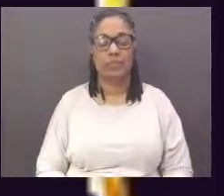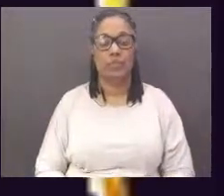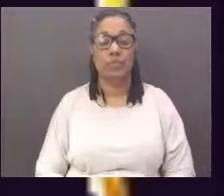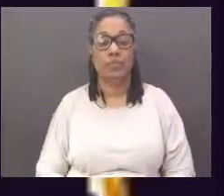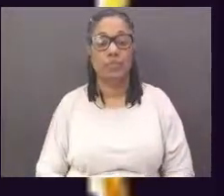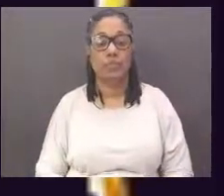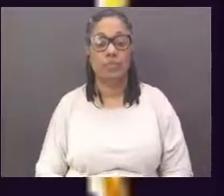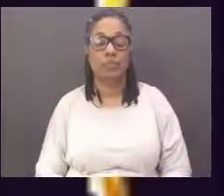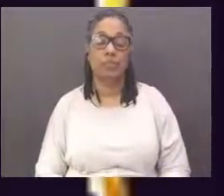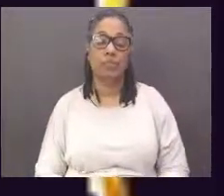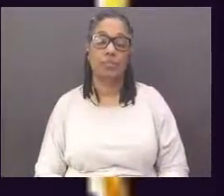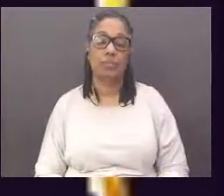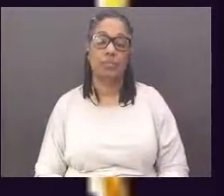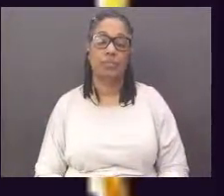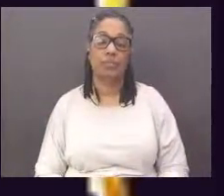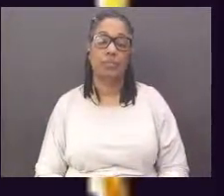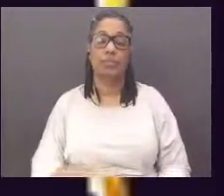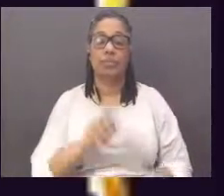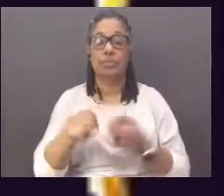Just for me.